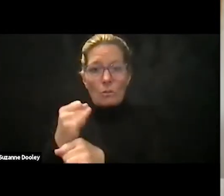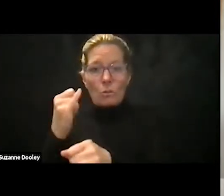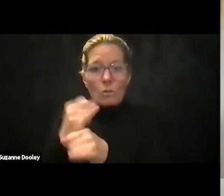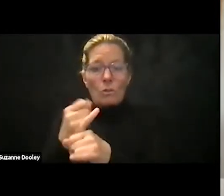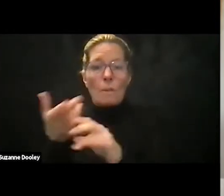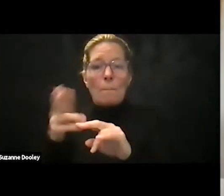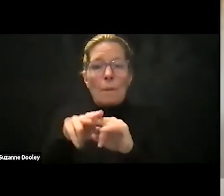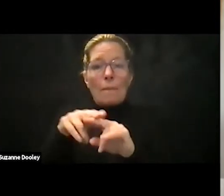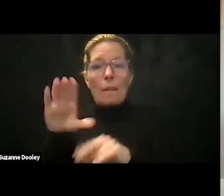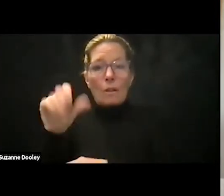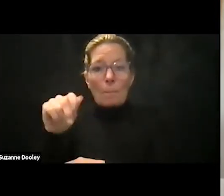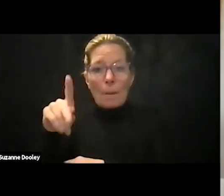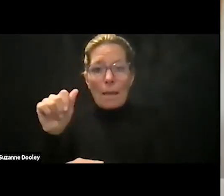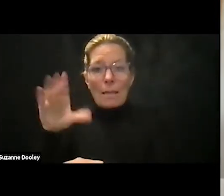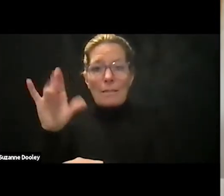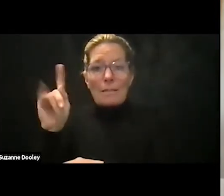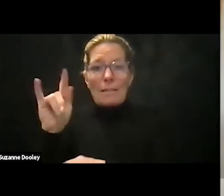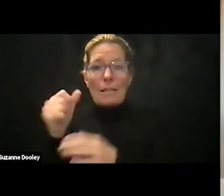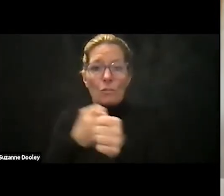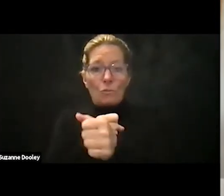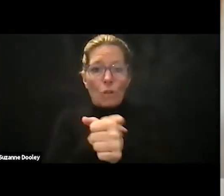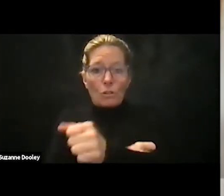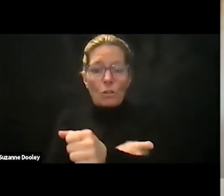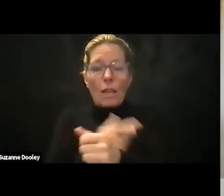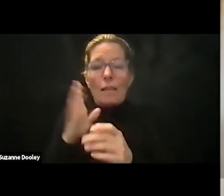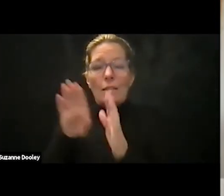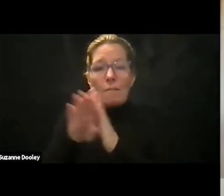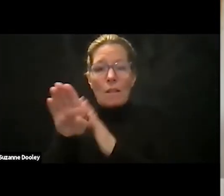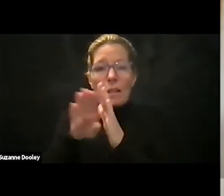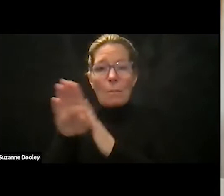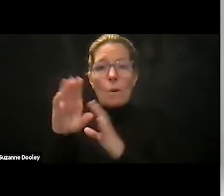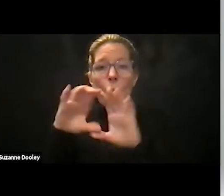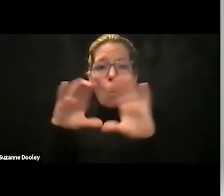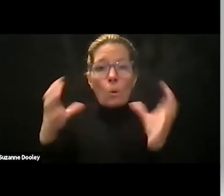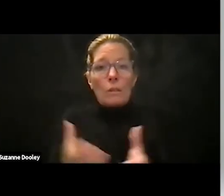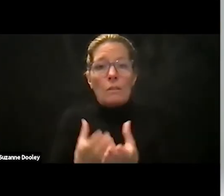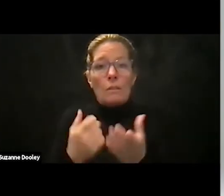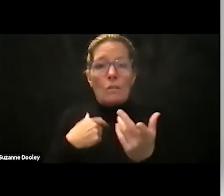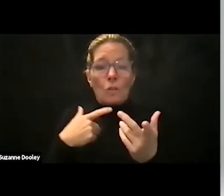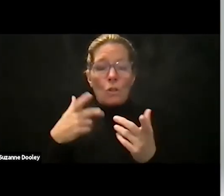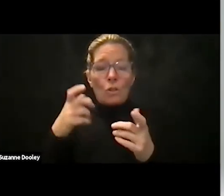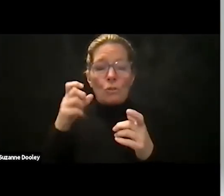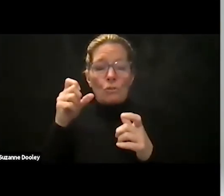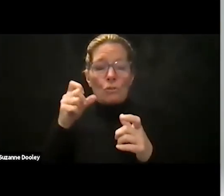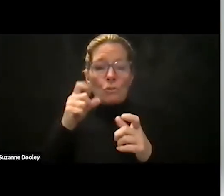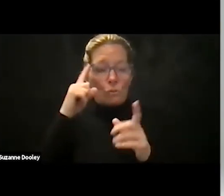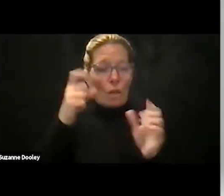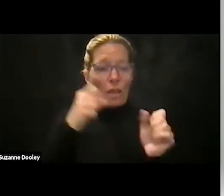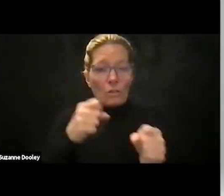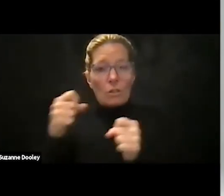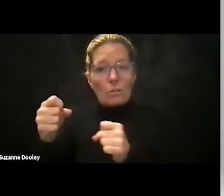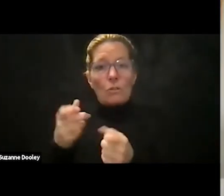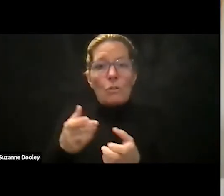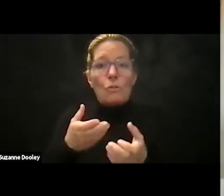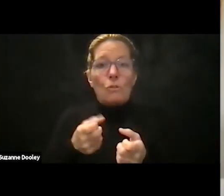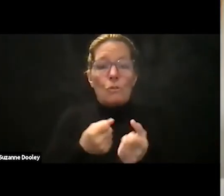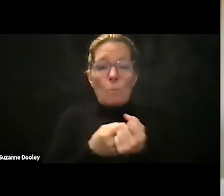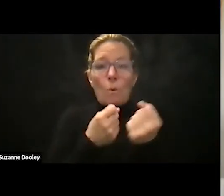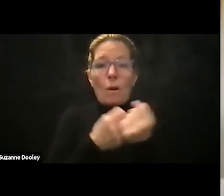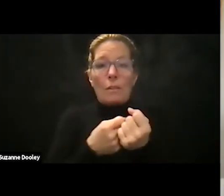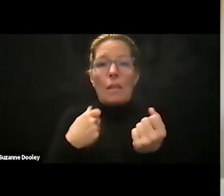leadership, organizational infrastructure, and develop holistic strategies to support their resource generation and